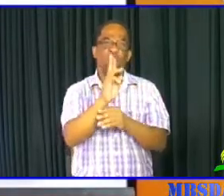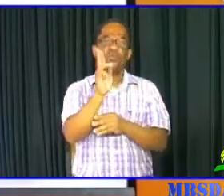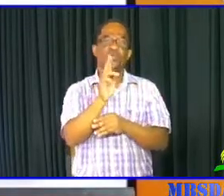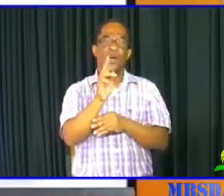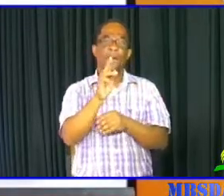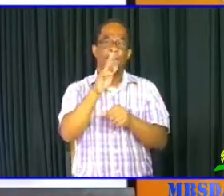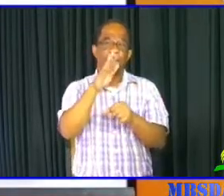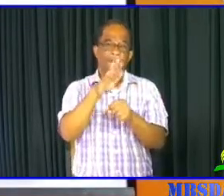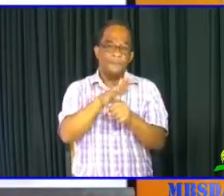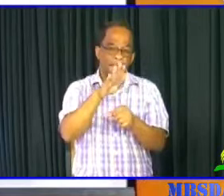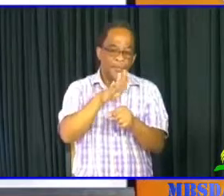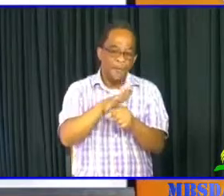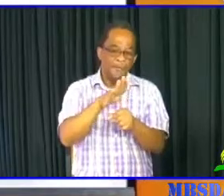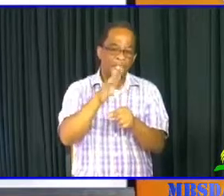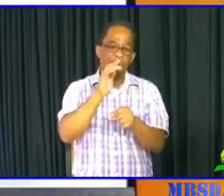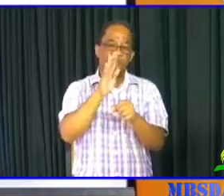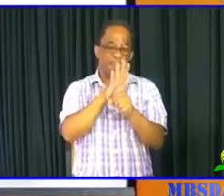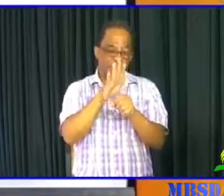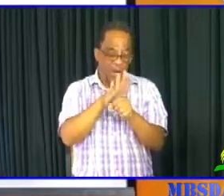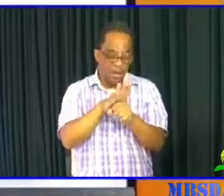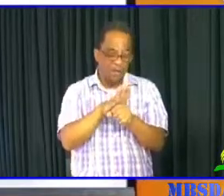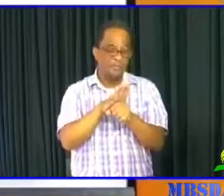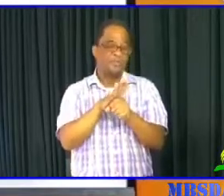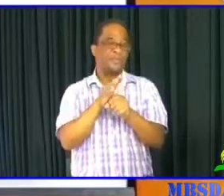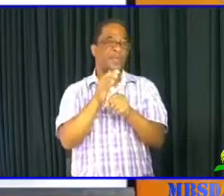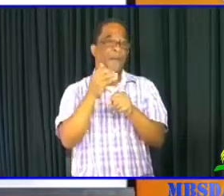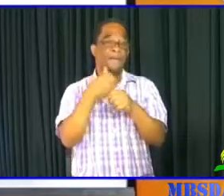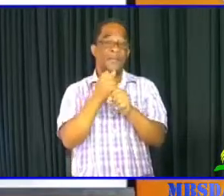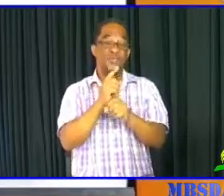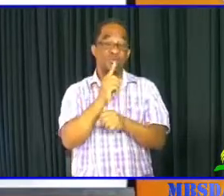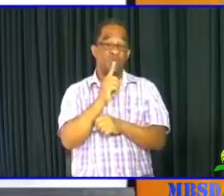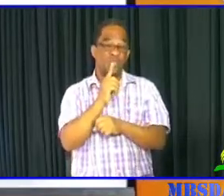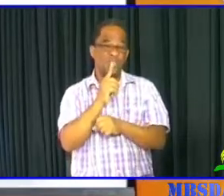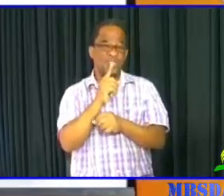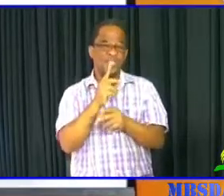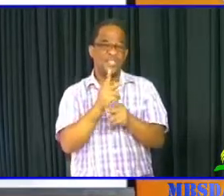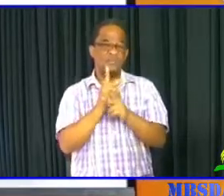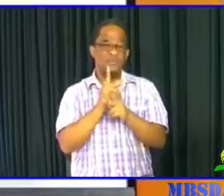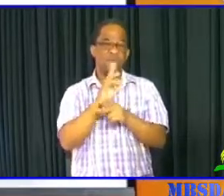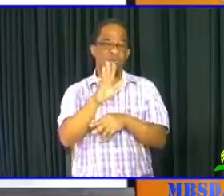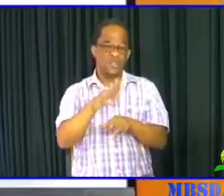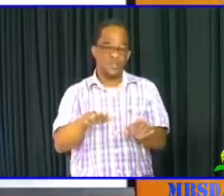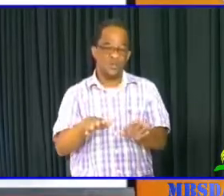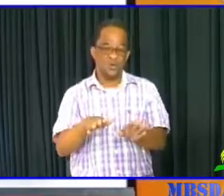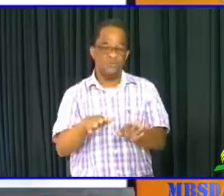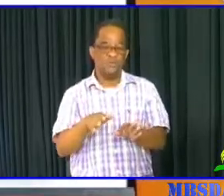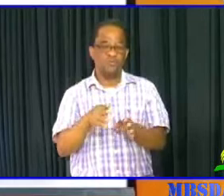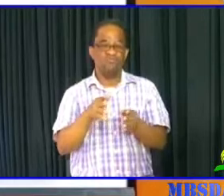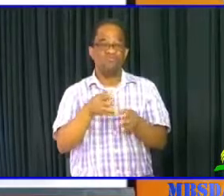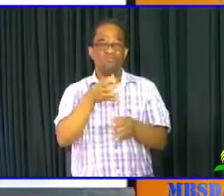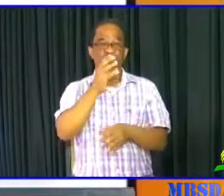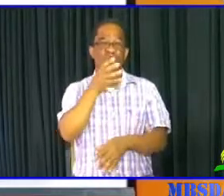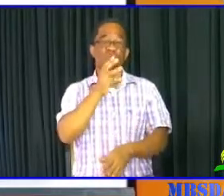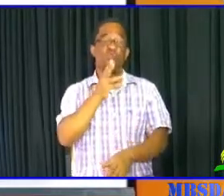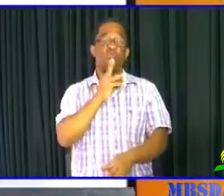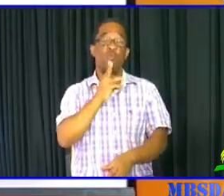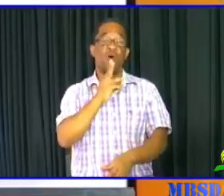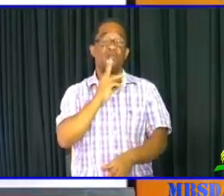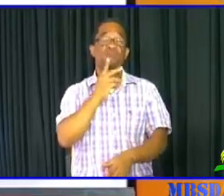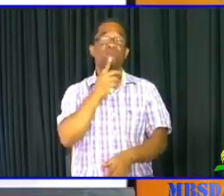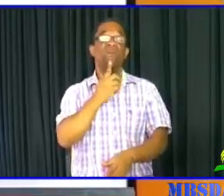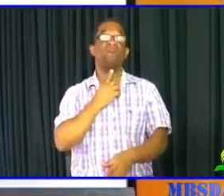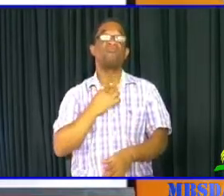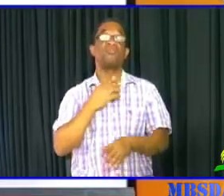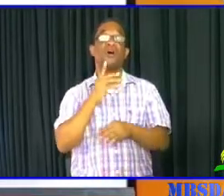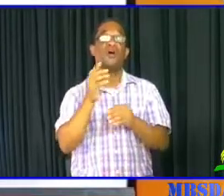In addition to that, make sure that you keep your children quite hydrated and protect their respiratory health. Do